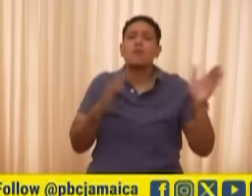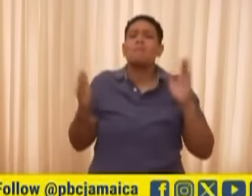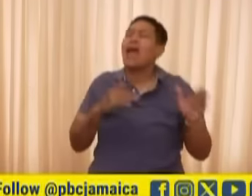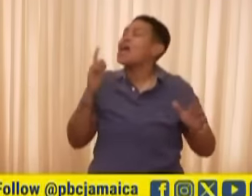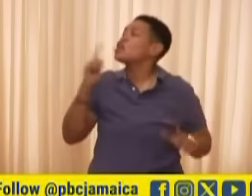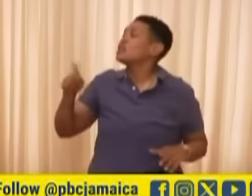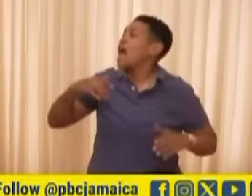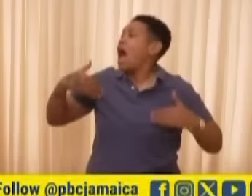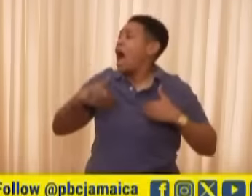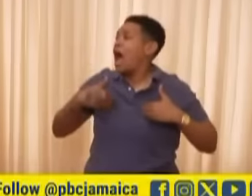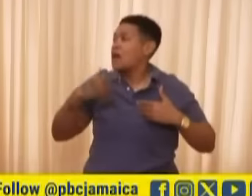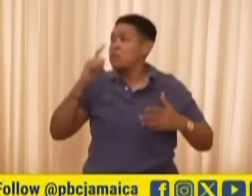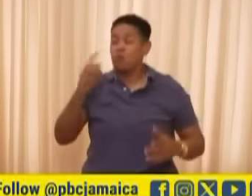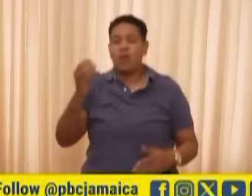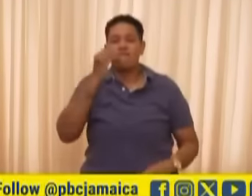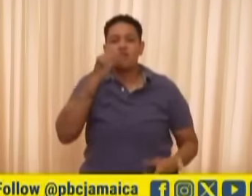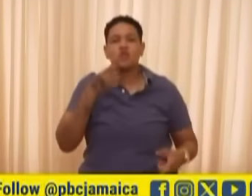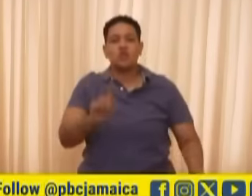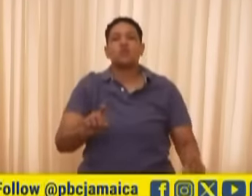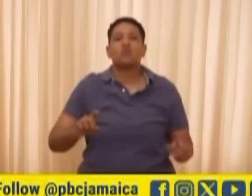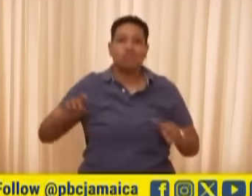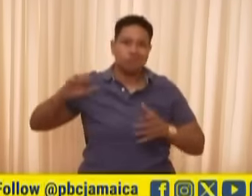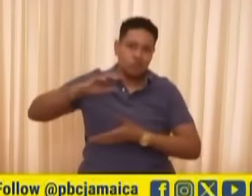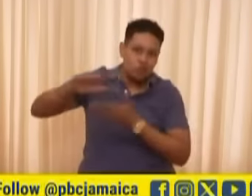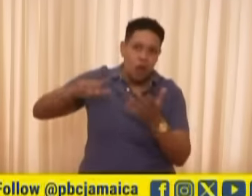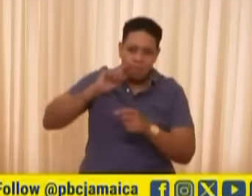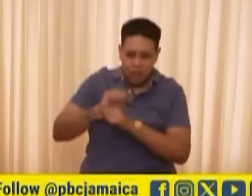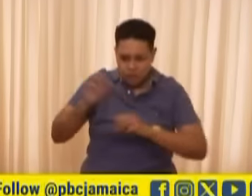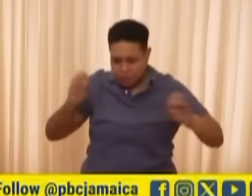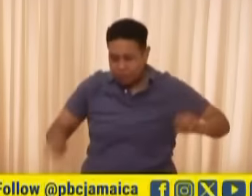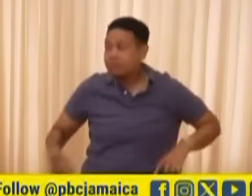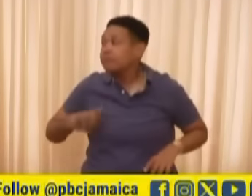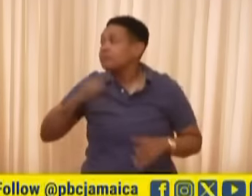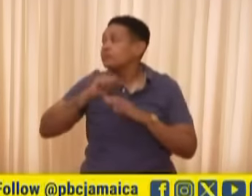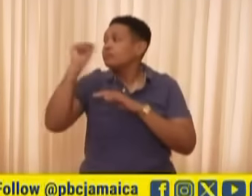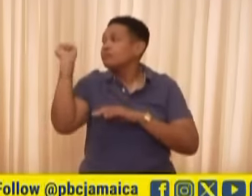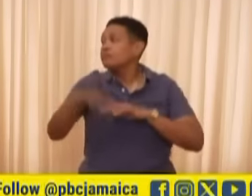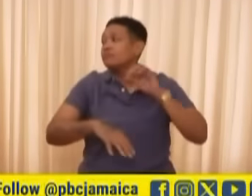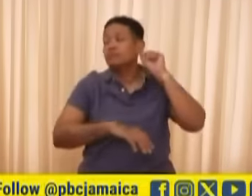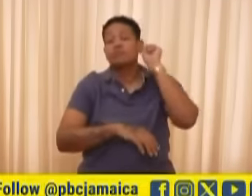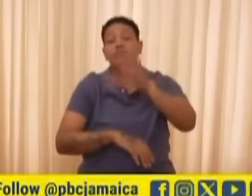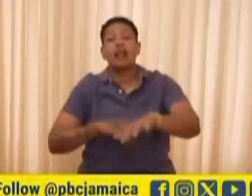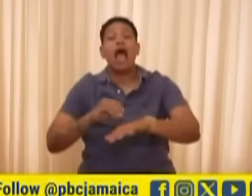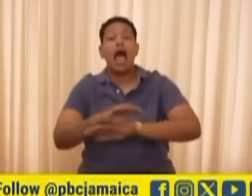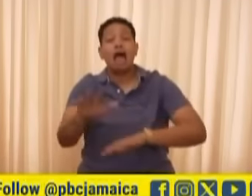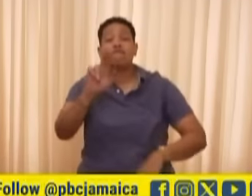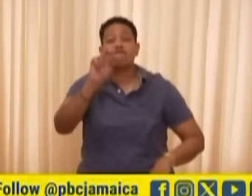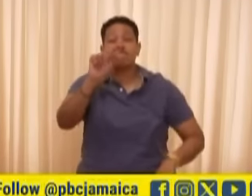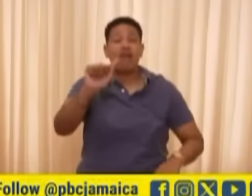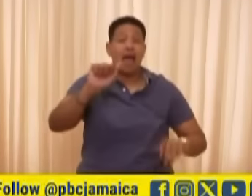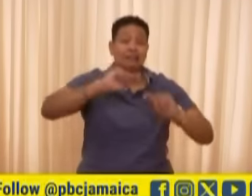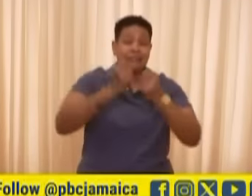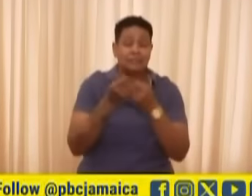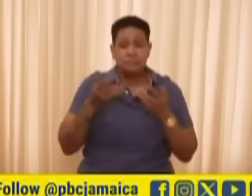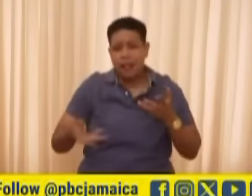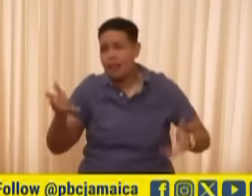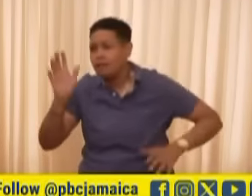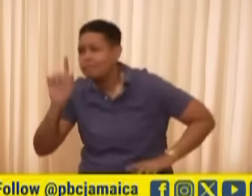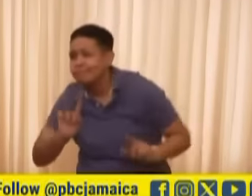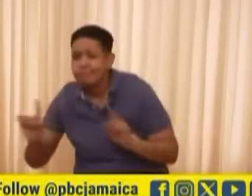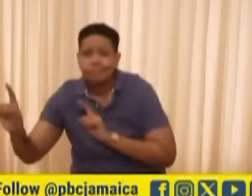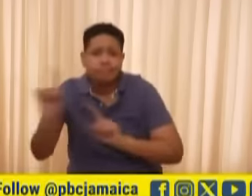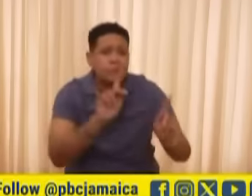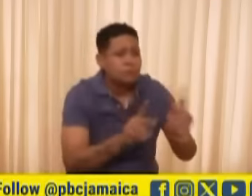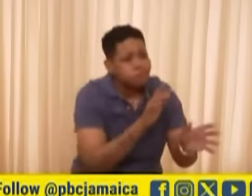animals will have feed during the storm. We've sent out advisories, and our RADA teams have been out in the ground. Literally,